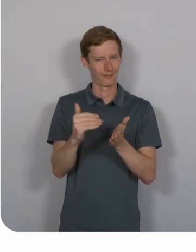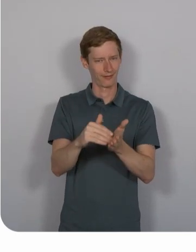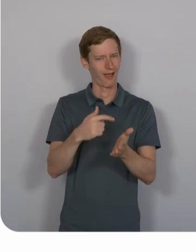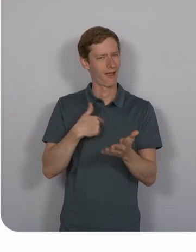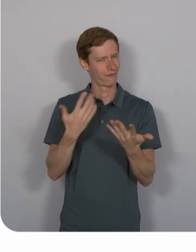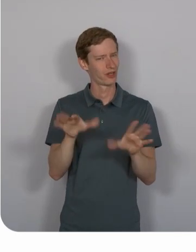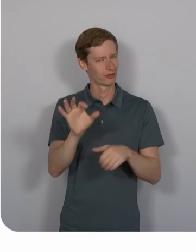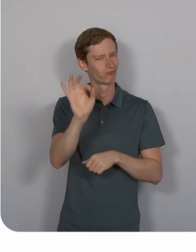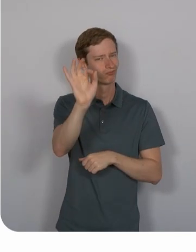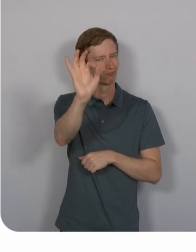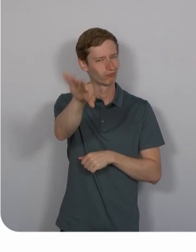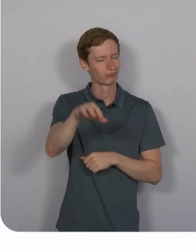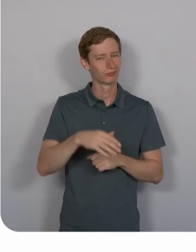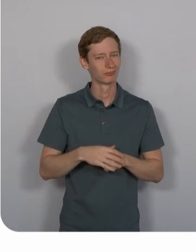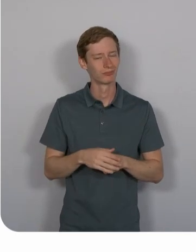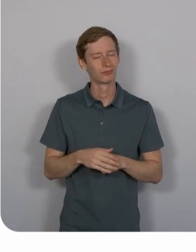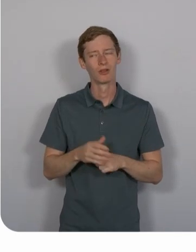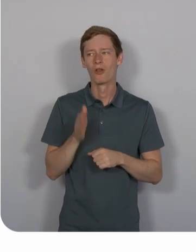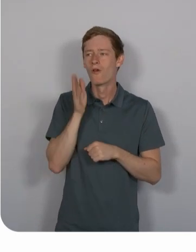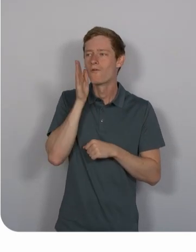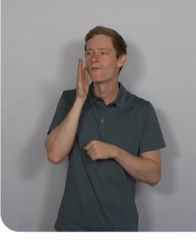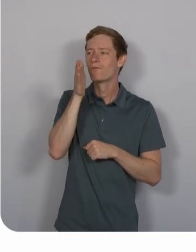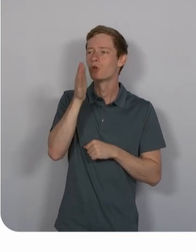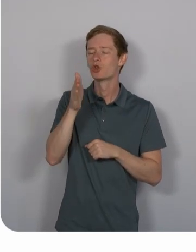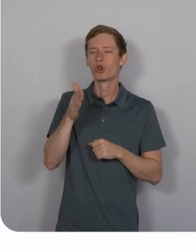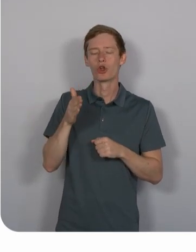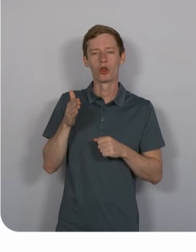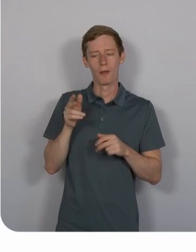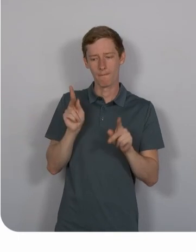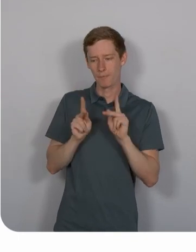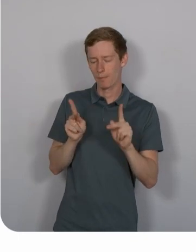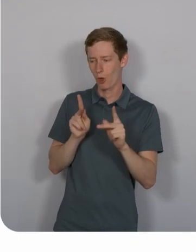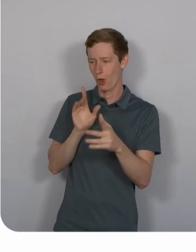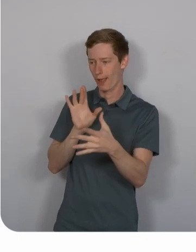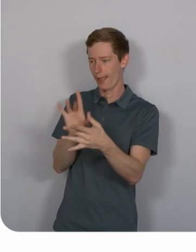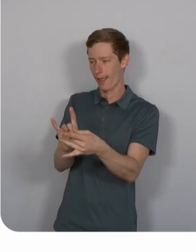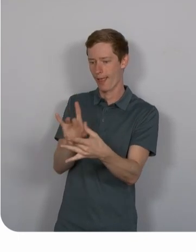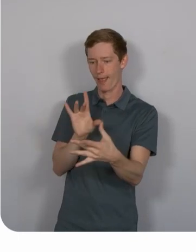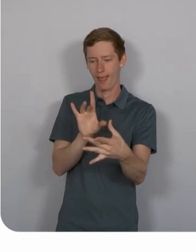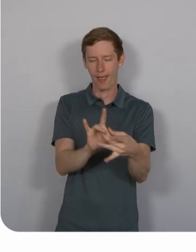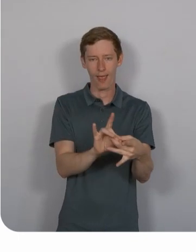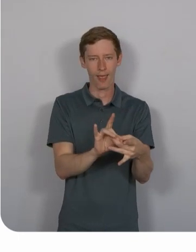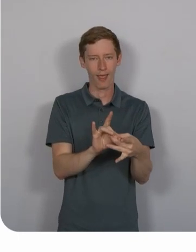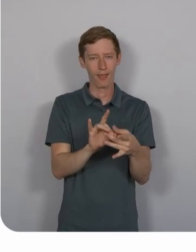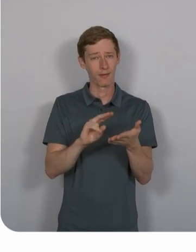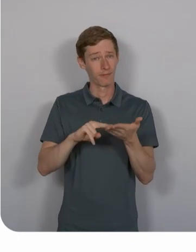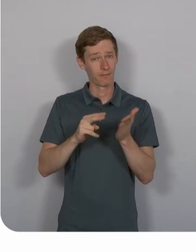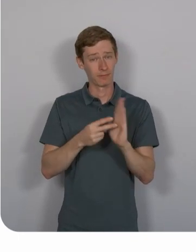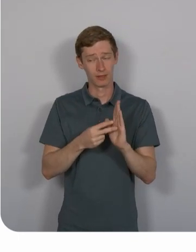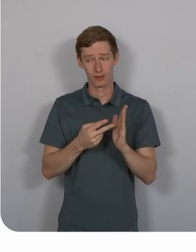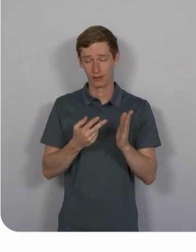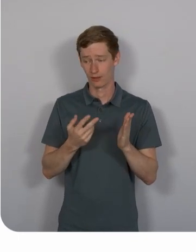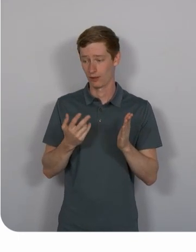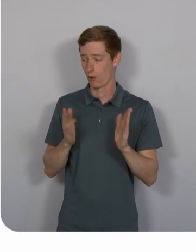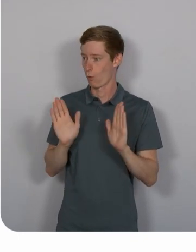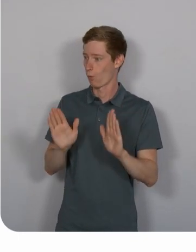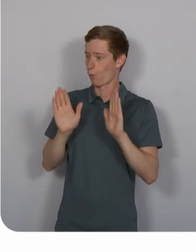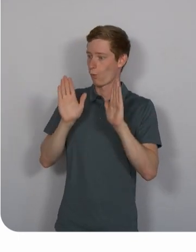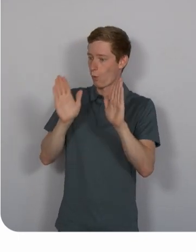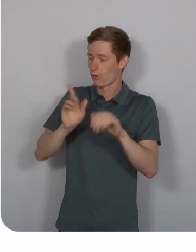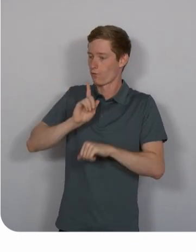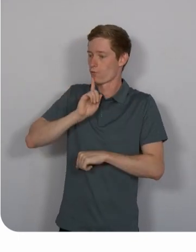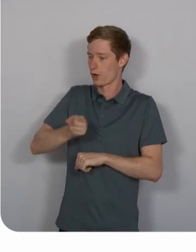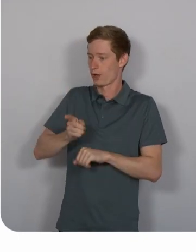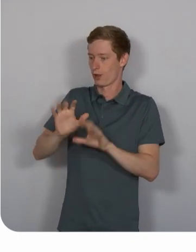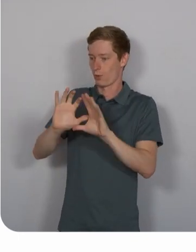about, for the future of human connection, how are we going to weave together the wonderful physical world that we have with